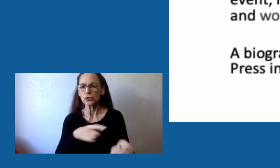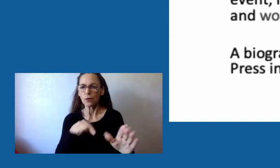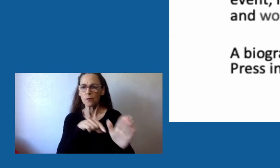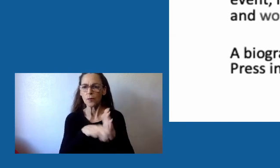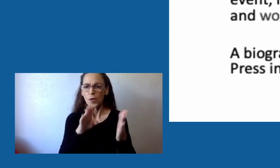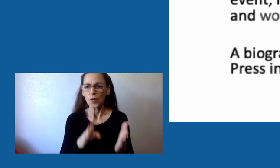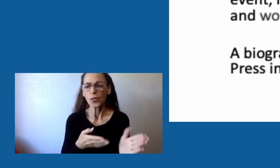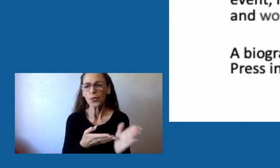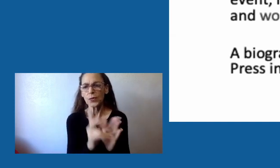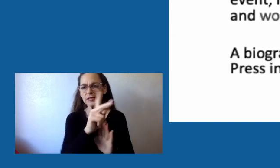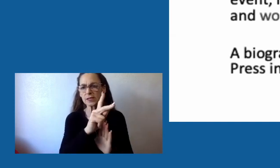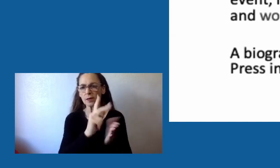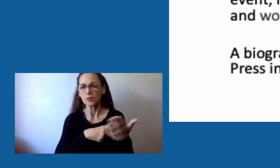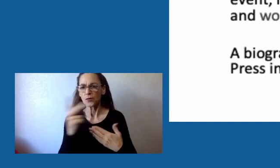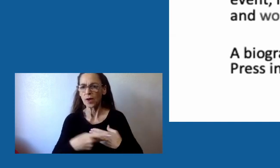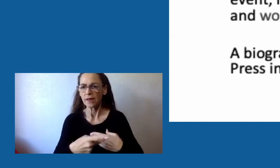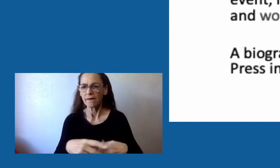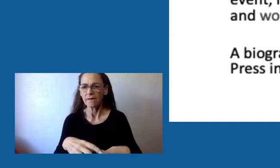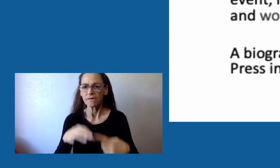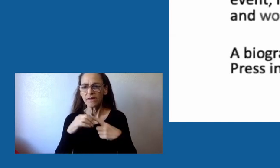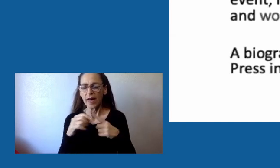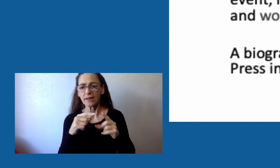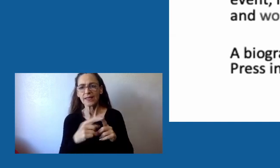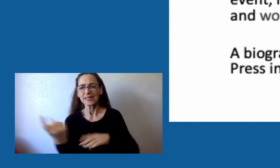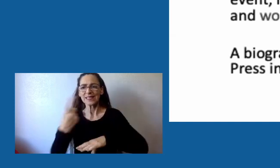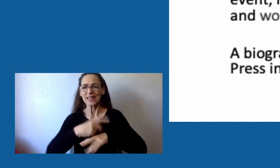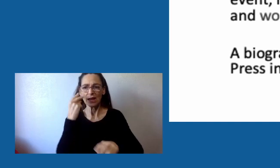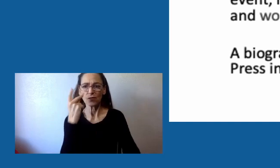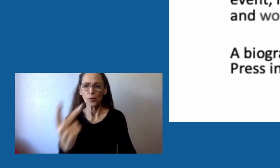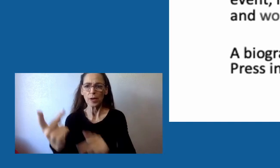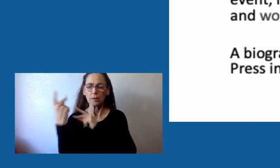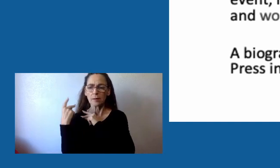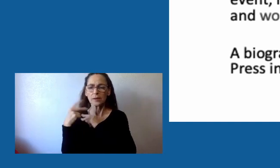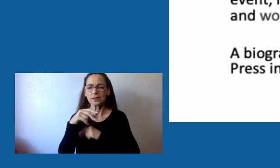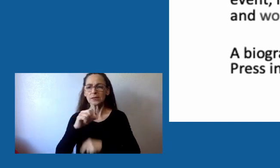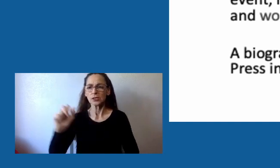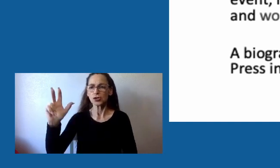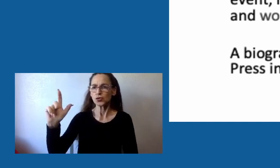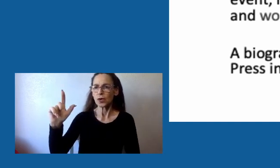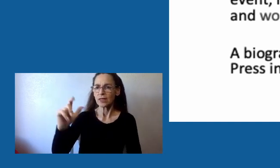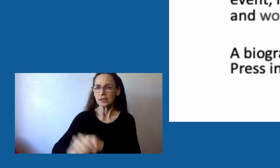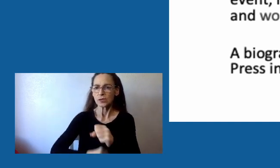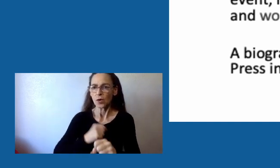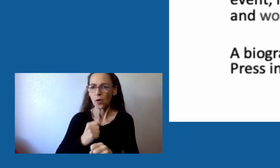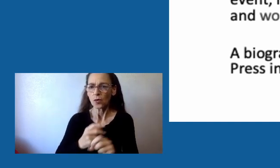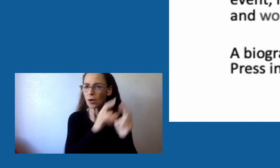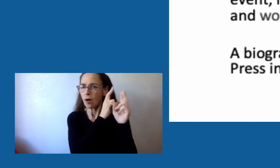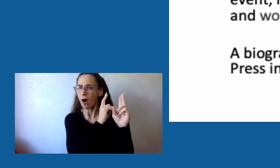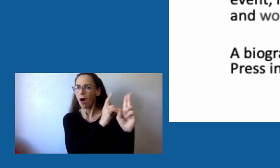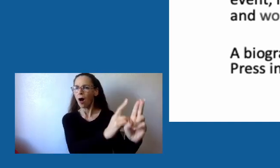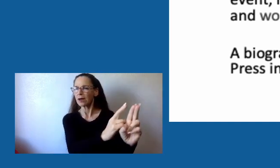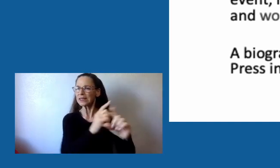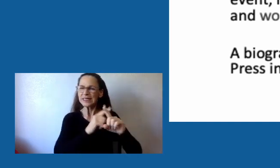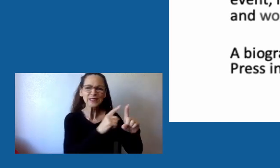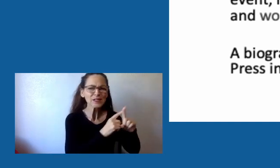Through this project, Gwen founded the Transgender Day of Remembrance. The event's now 23 years old. And as we know, it's honored in hundreds of